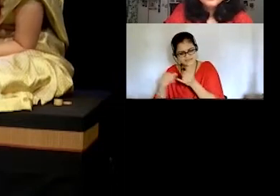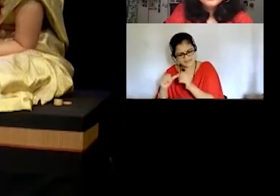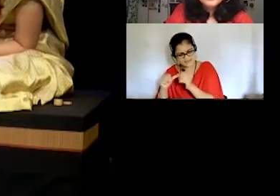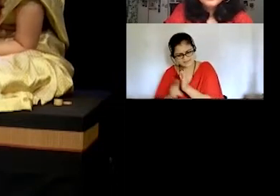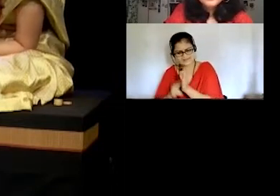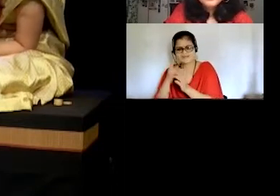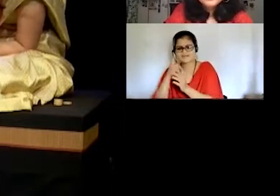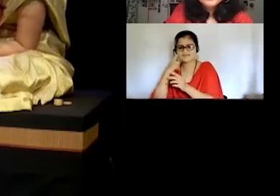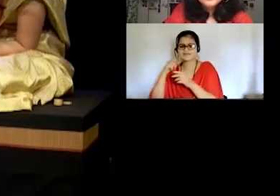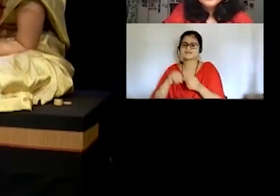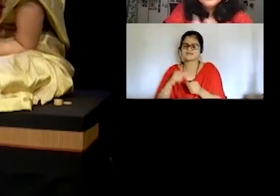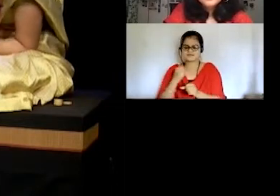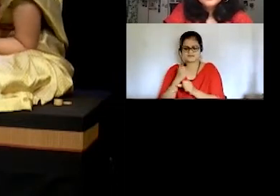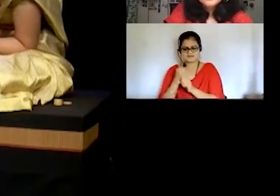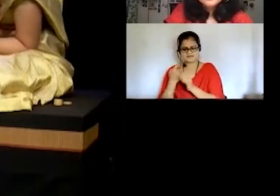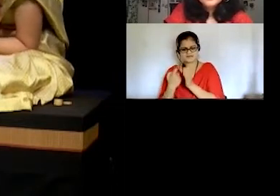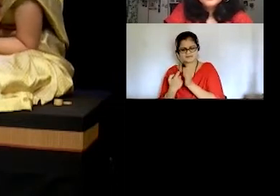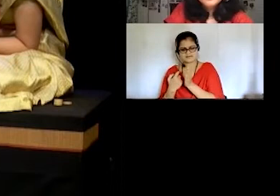ga re ga ra